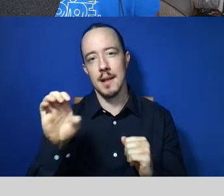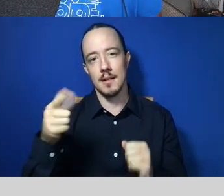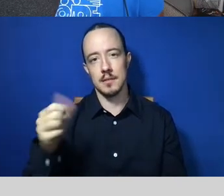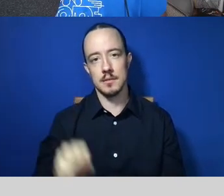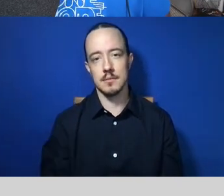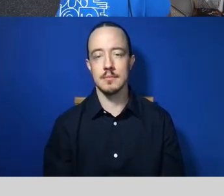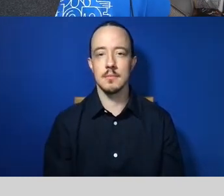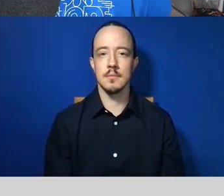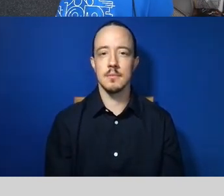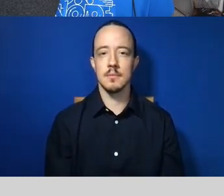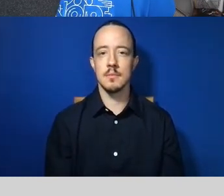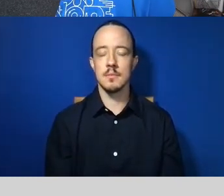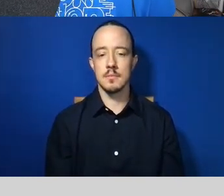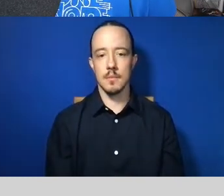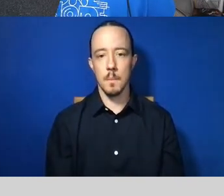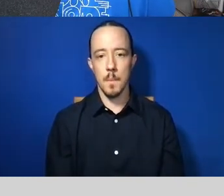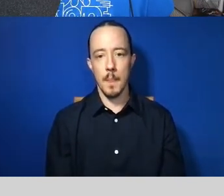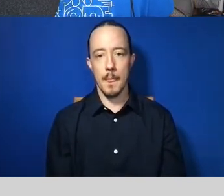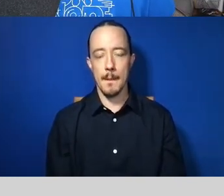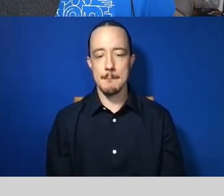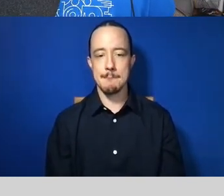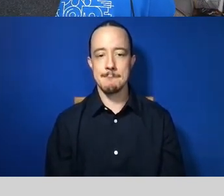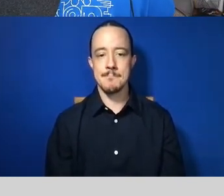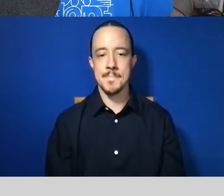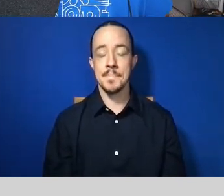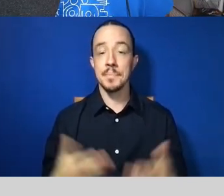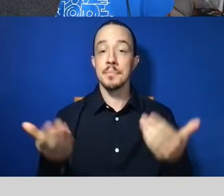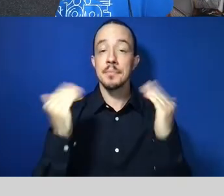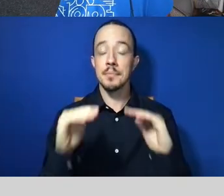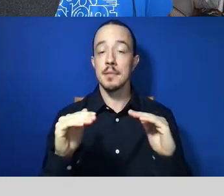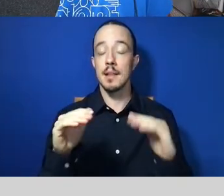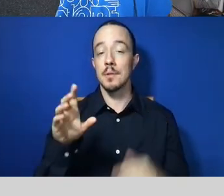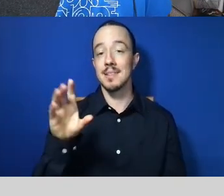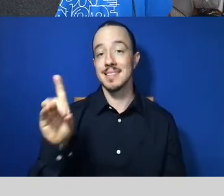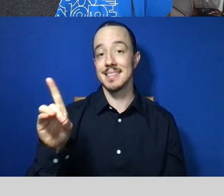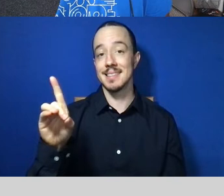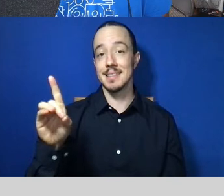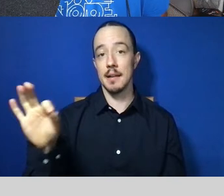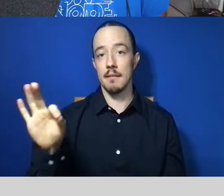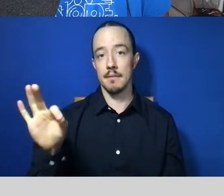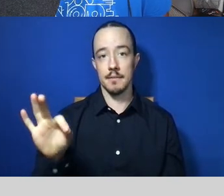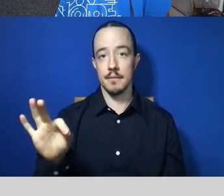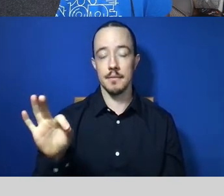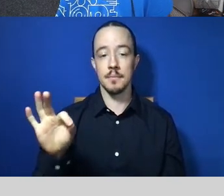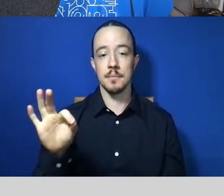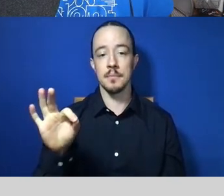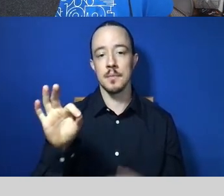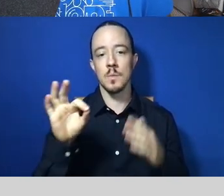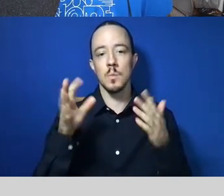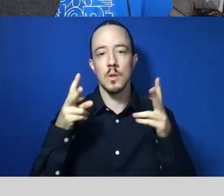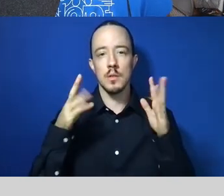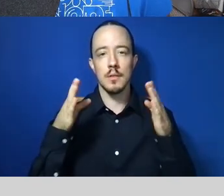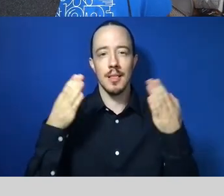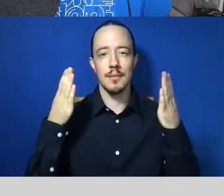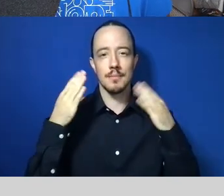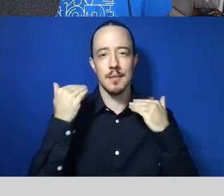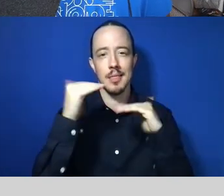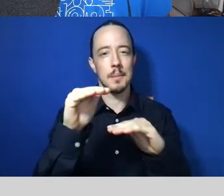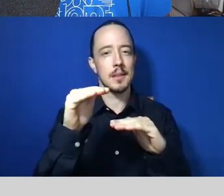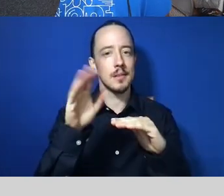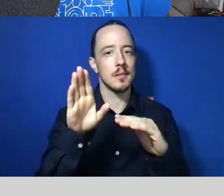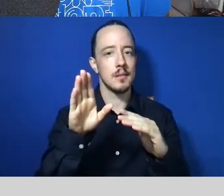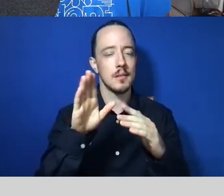megs. So from there, now let's do a df. And we're going to